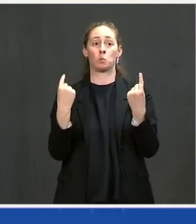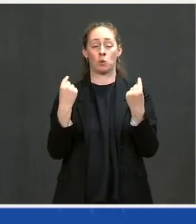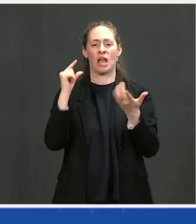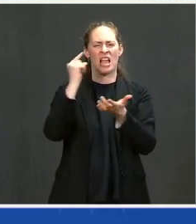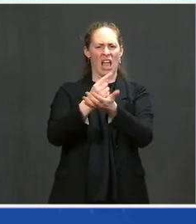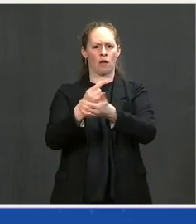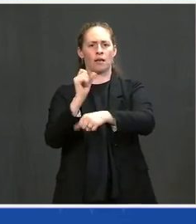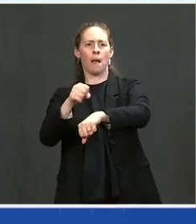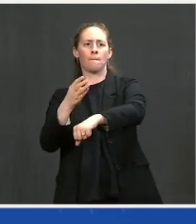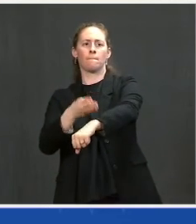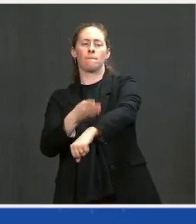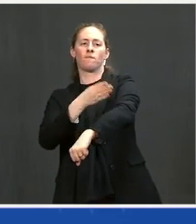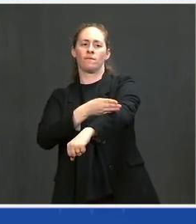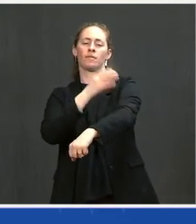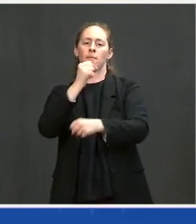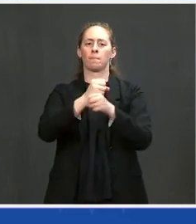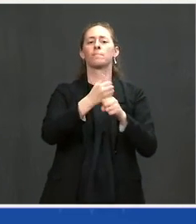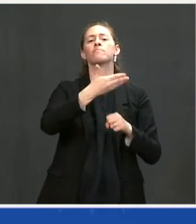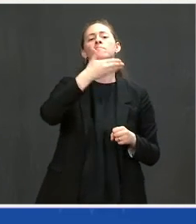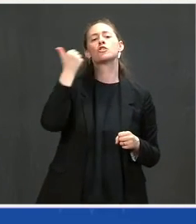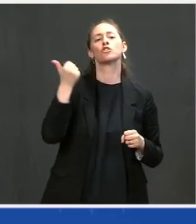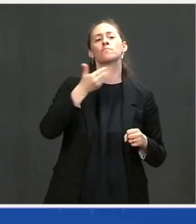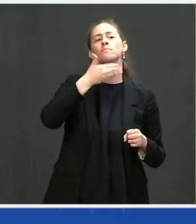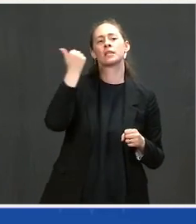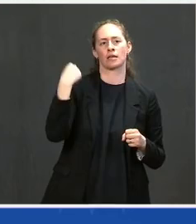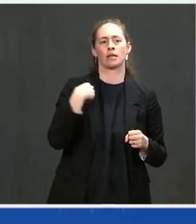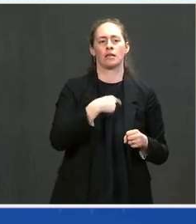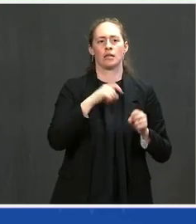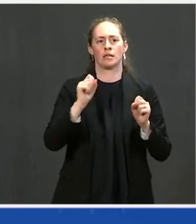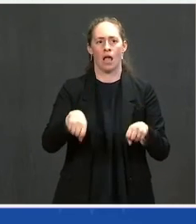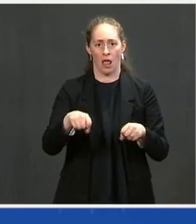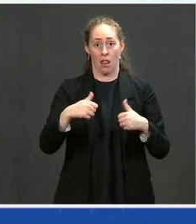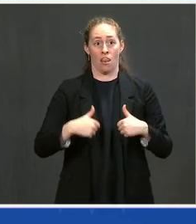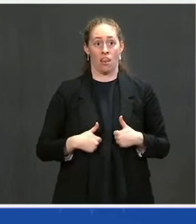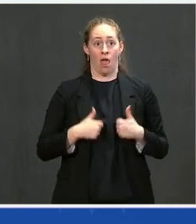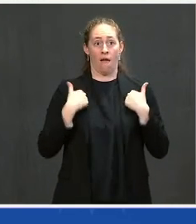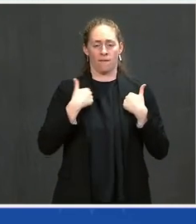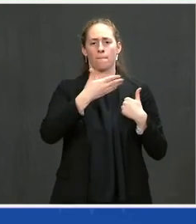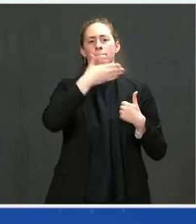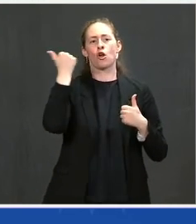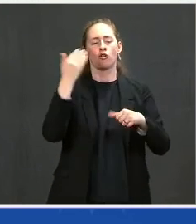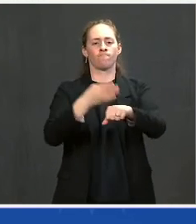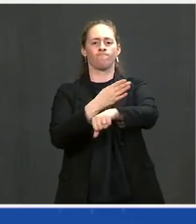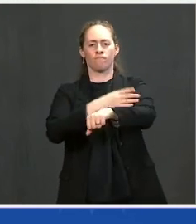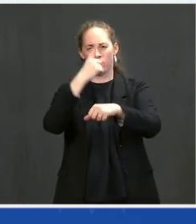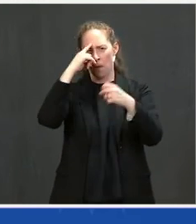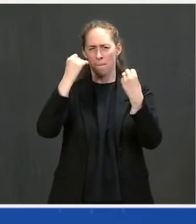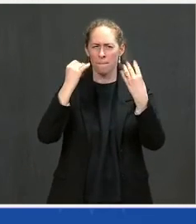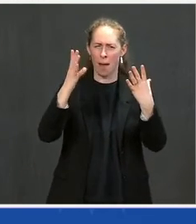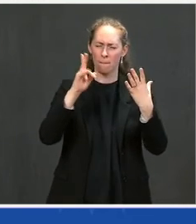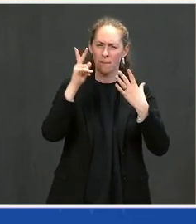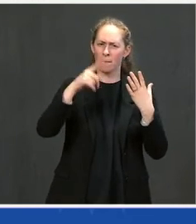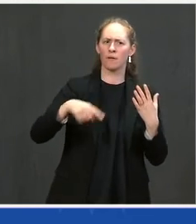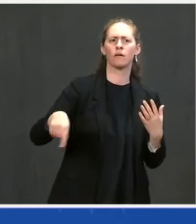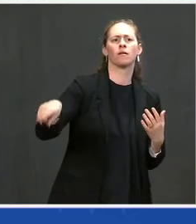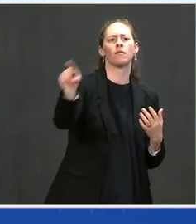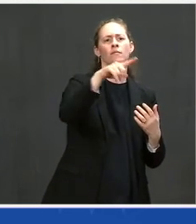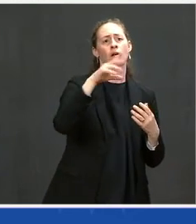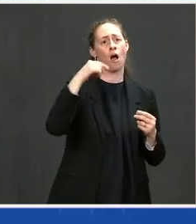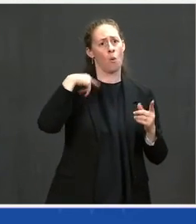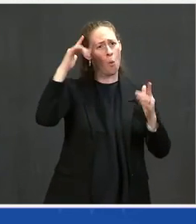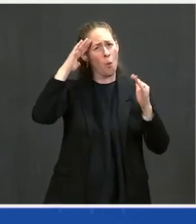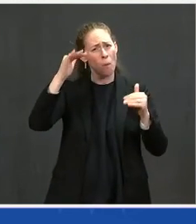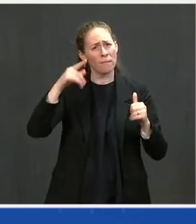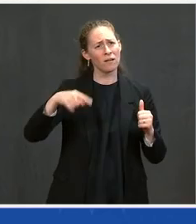better. We can change the lives of so many people. And the other thing I want to point out to you, and I hope you point out, I realize